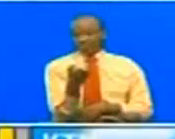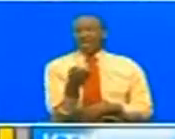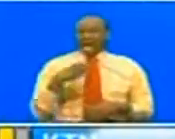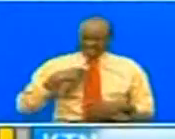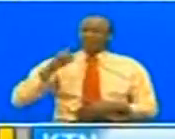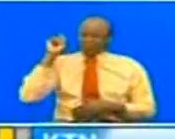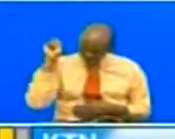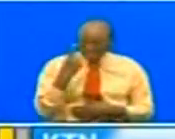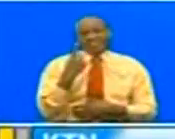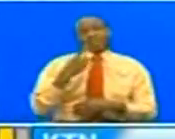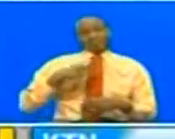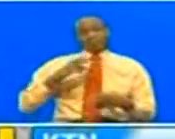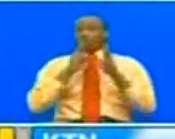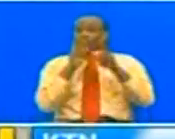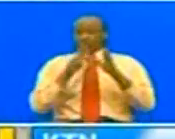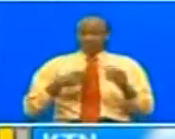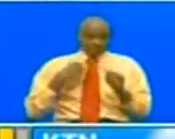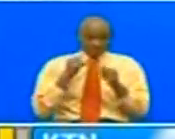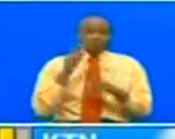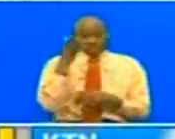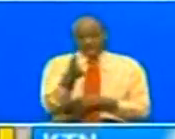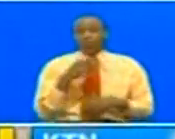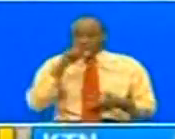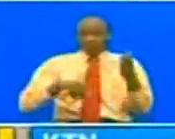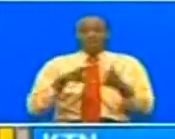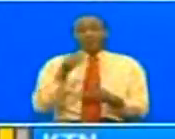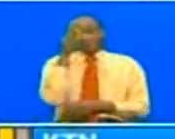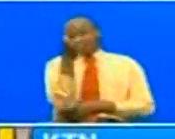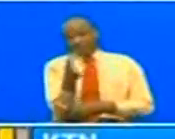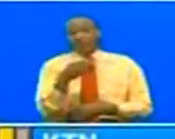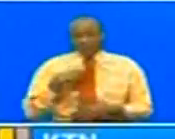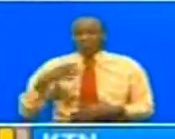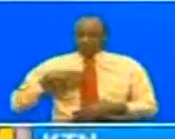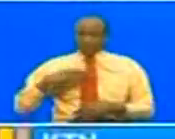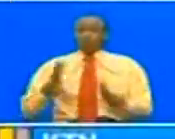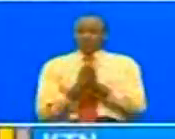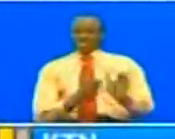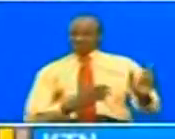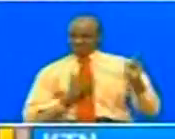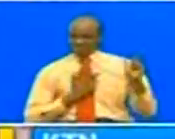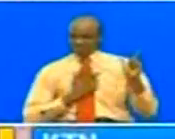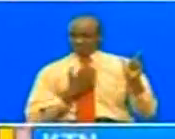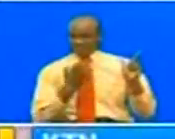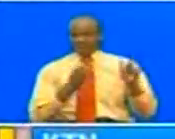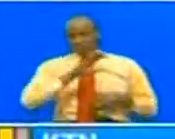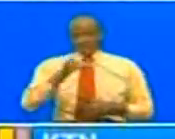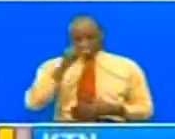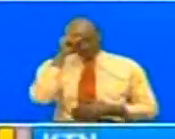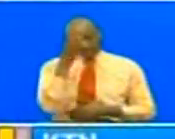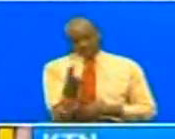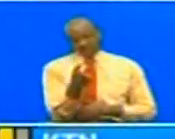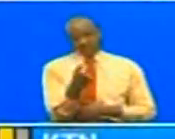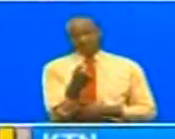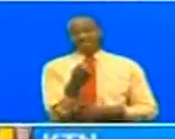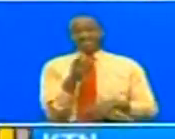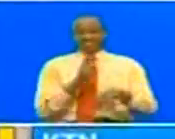to get on the ground. What we found there was an ambulance from the county government. And where